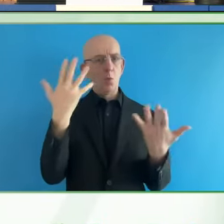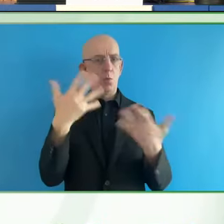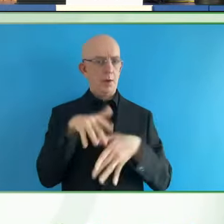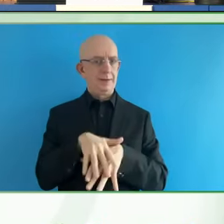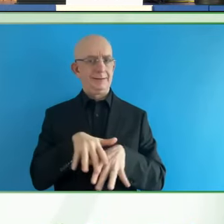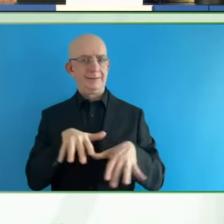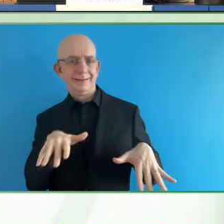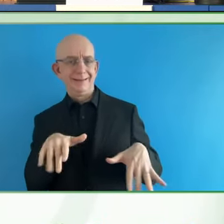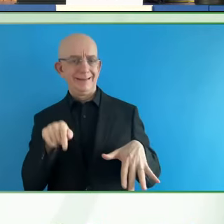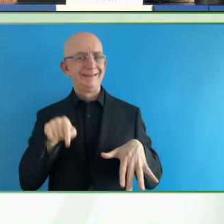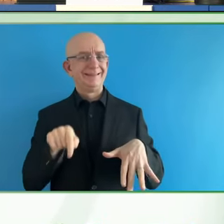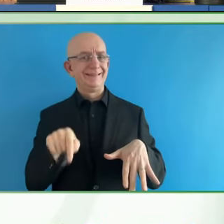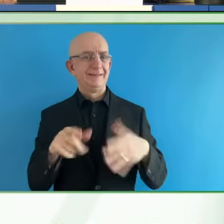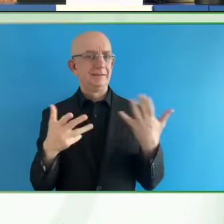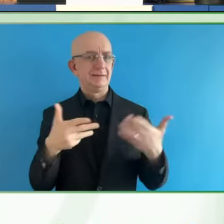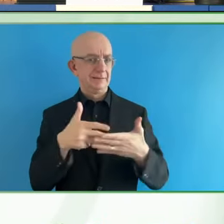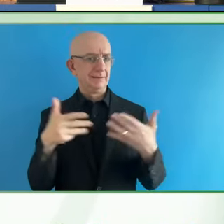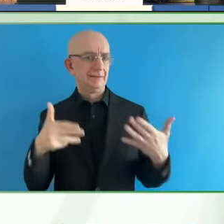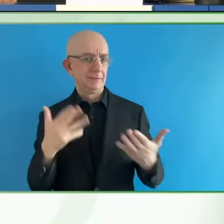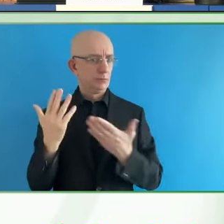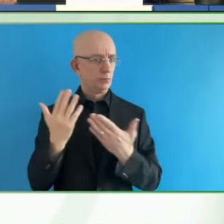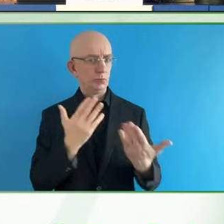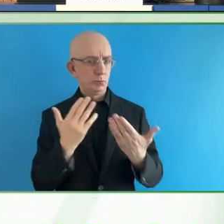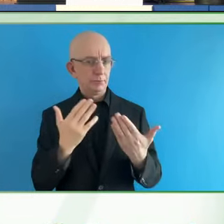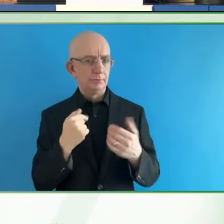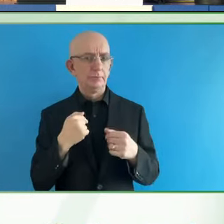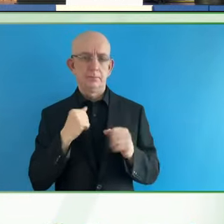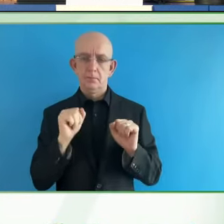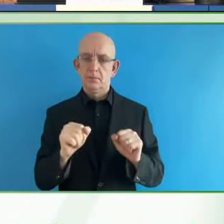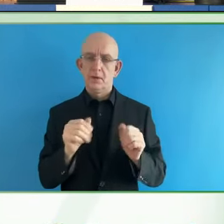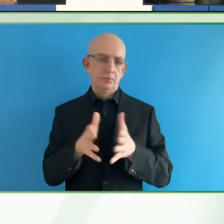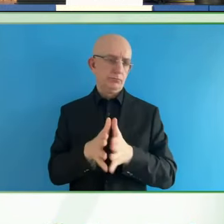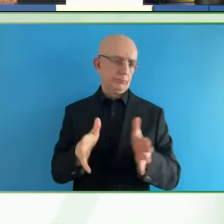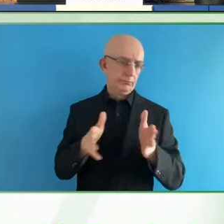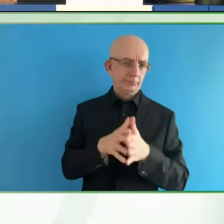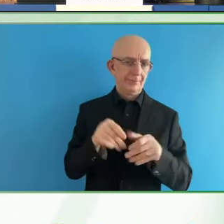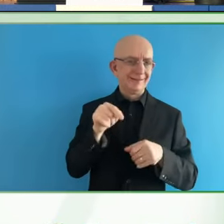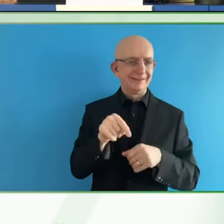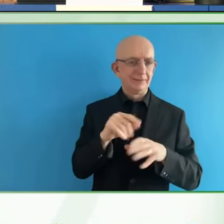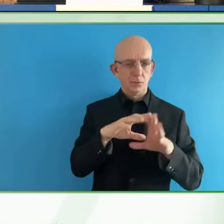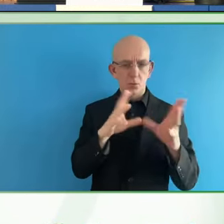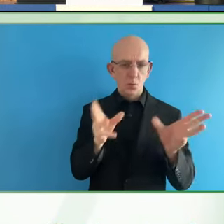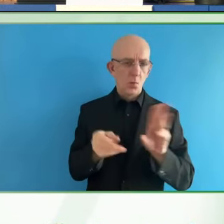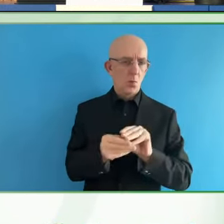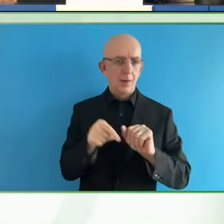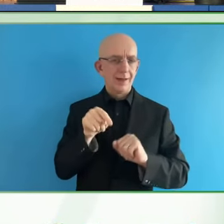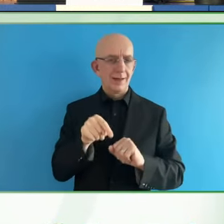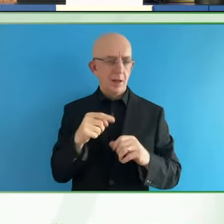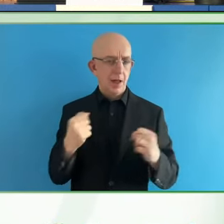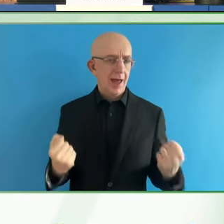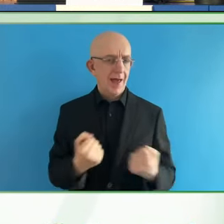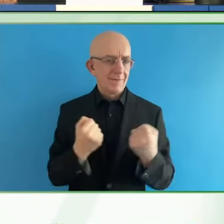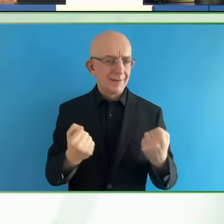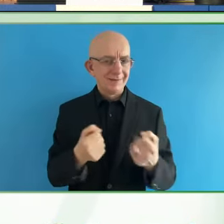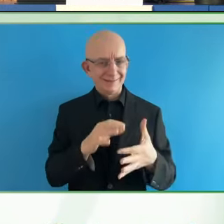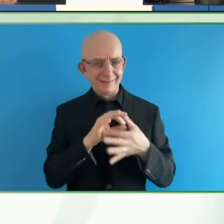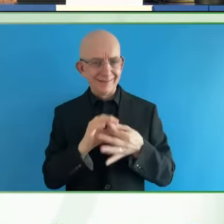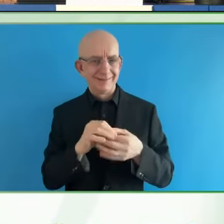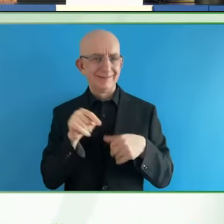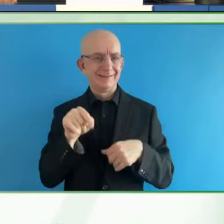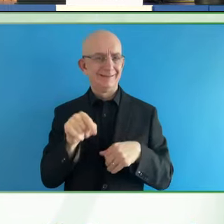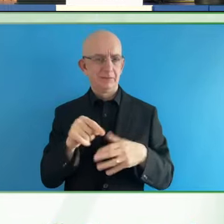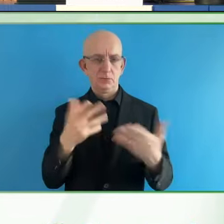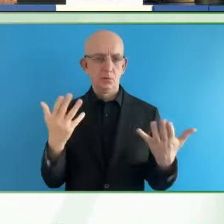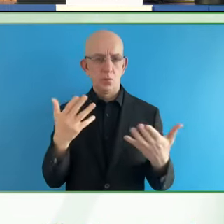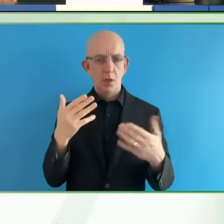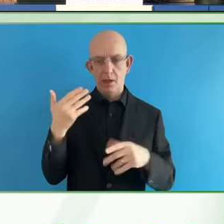all the countries, and especially with six countries who chose to join us in this activity and to exchange about their experiences.